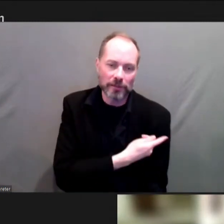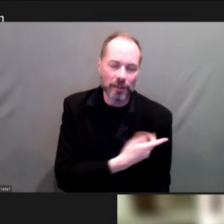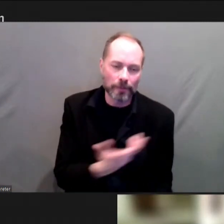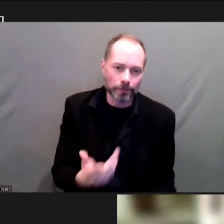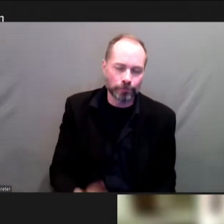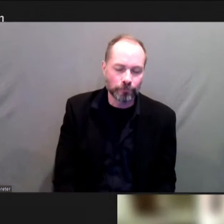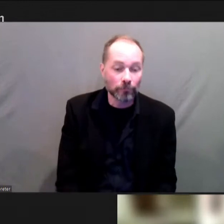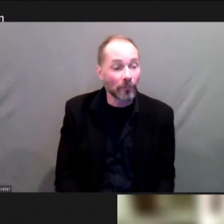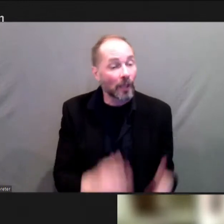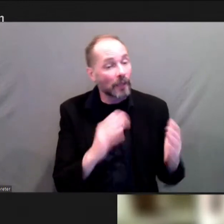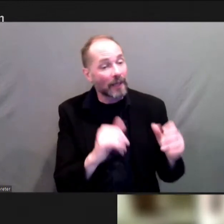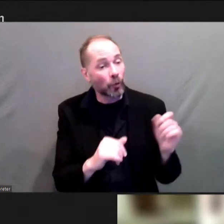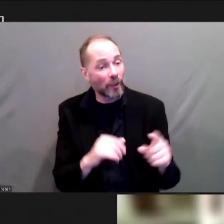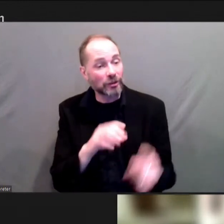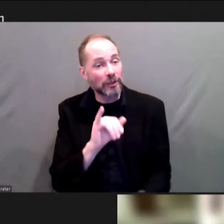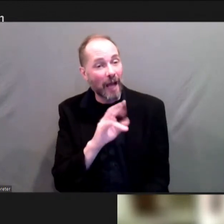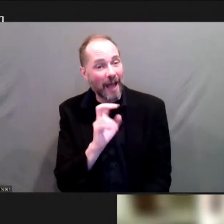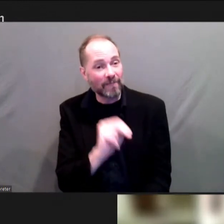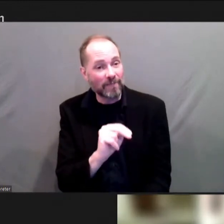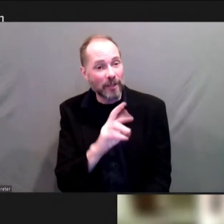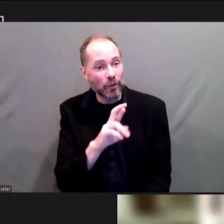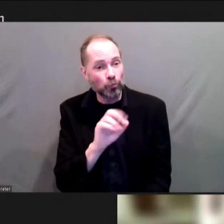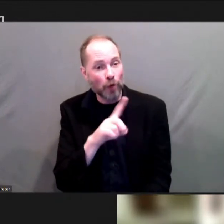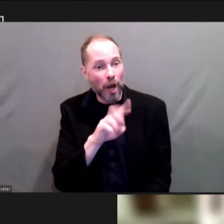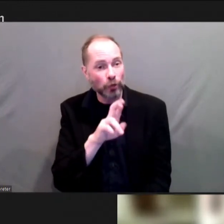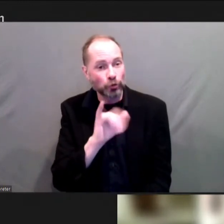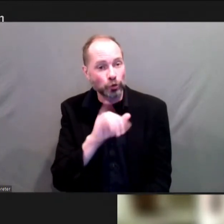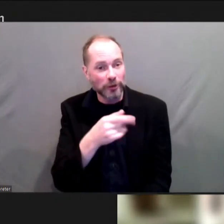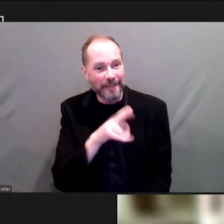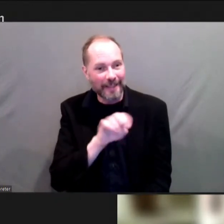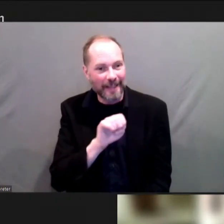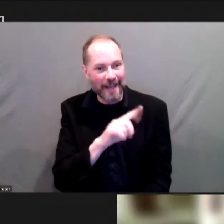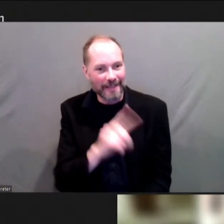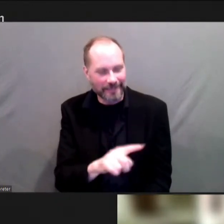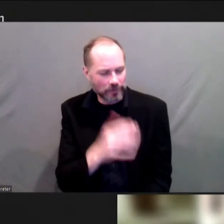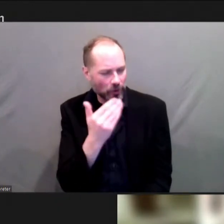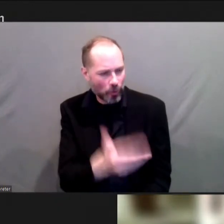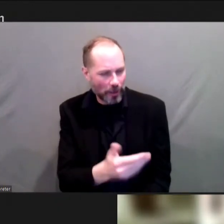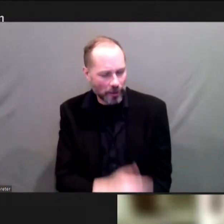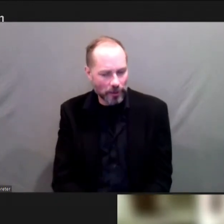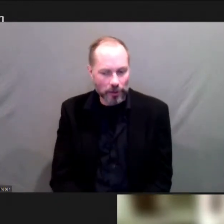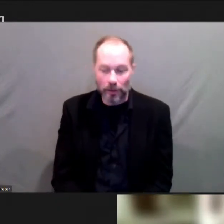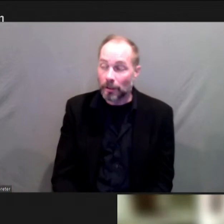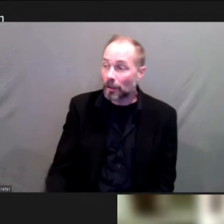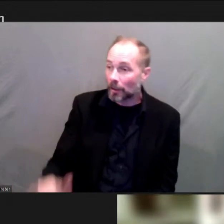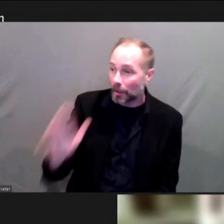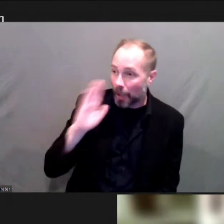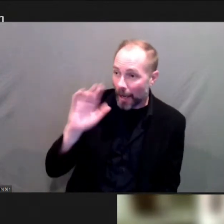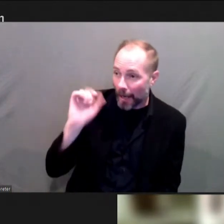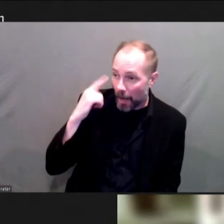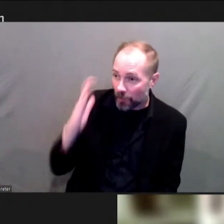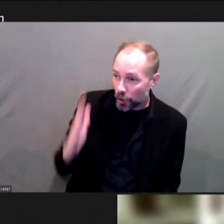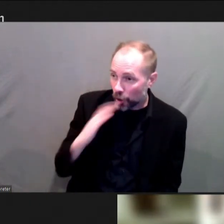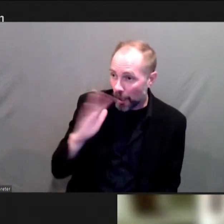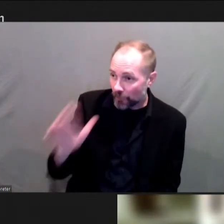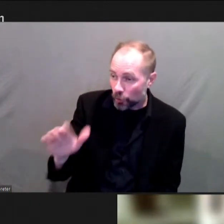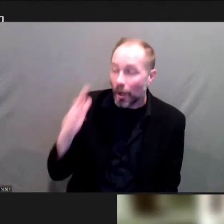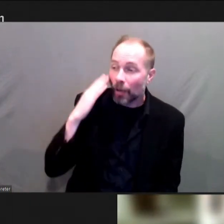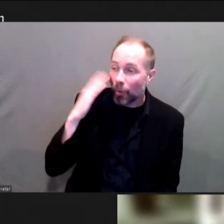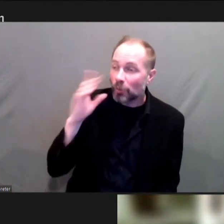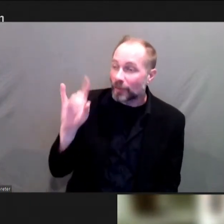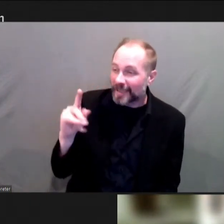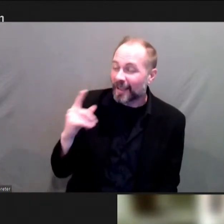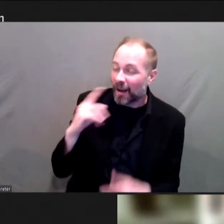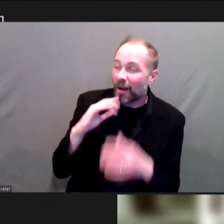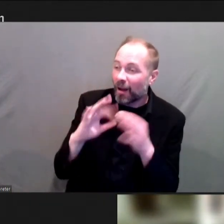Our next question is from Ivan Rodriguez. Go ahead, Ivan. Hey, Governor, good afternoon. I know you briefly touched on this, but I wanted to